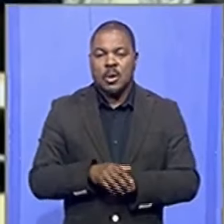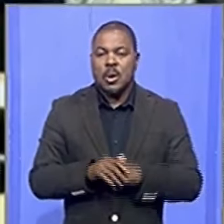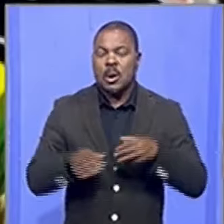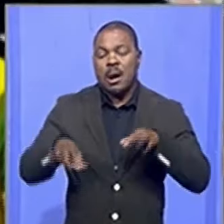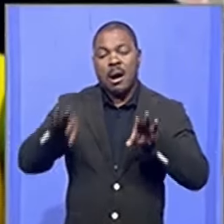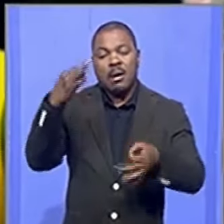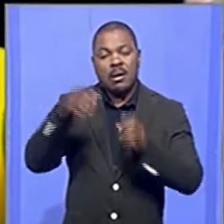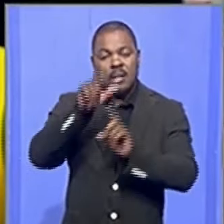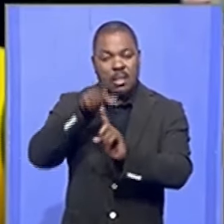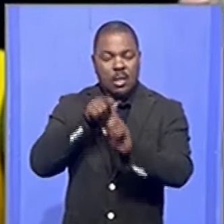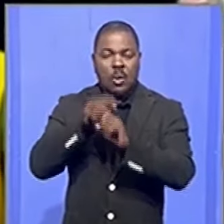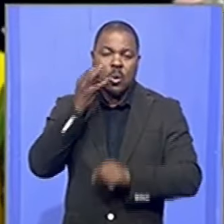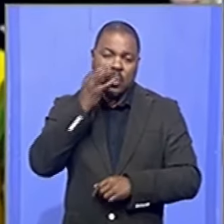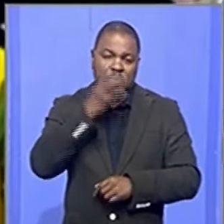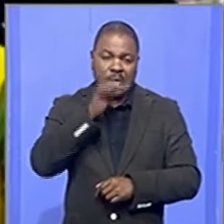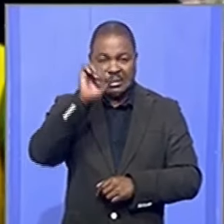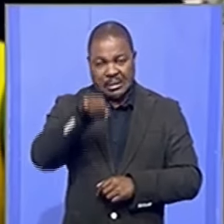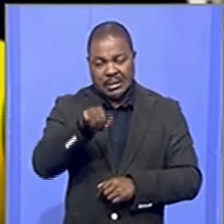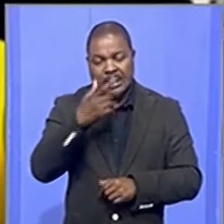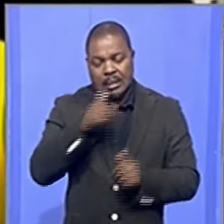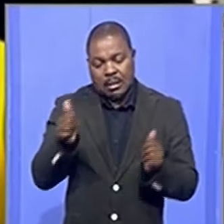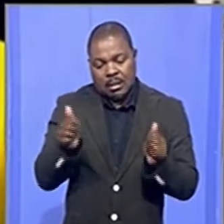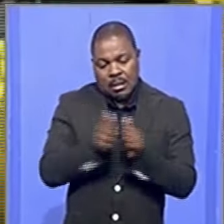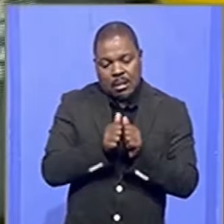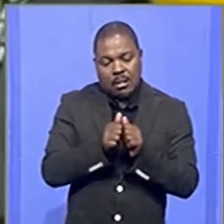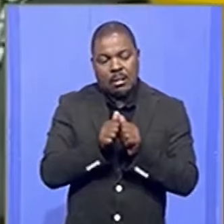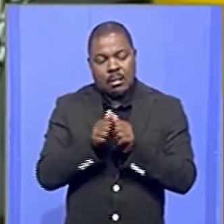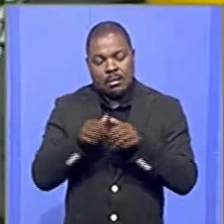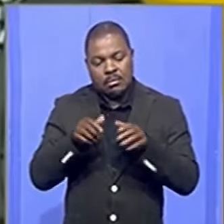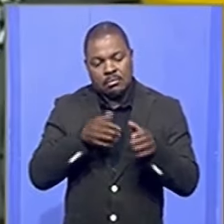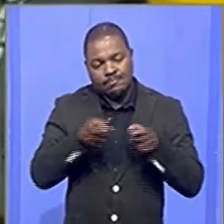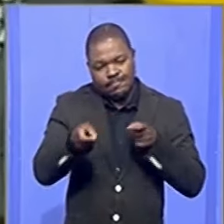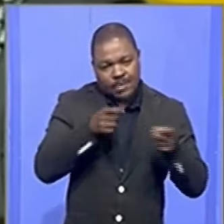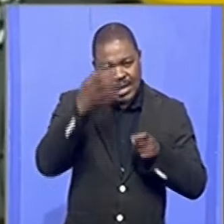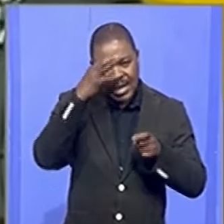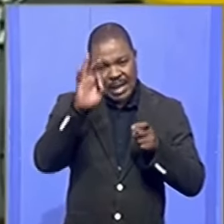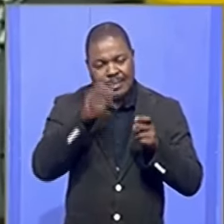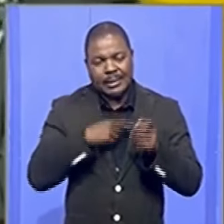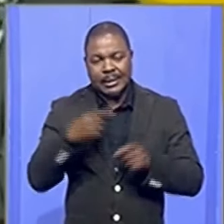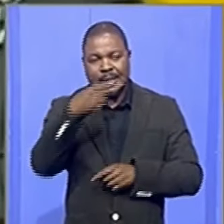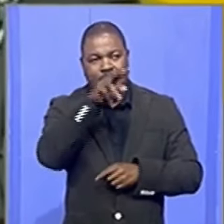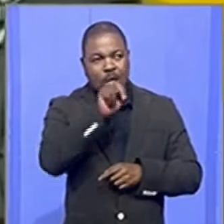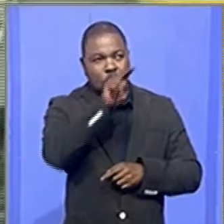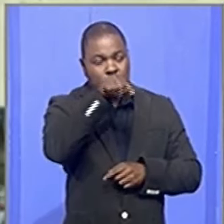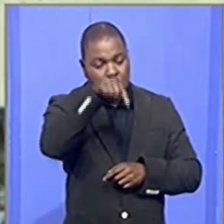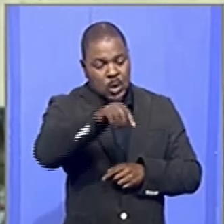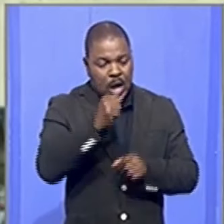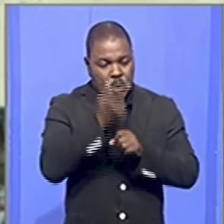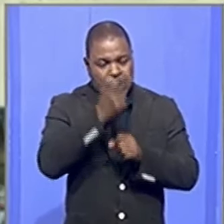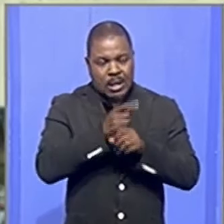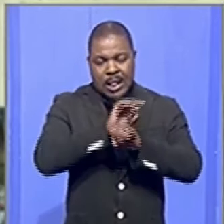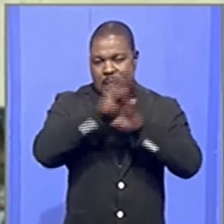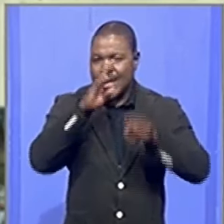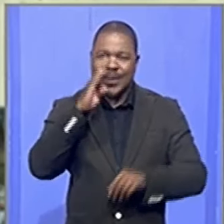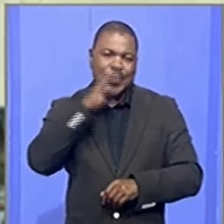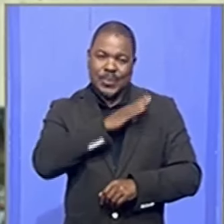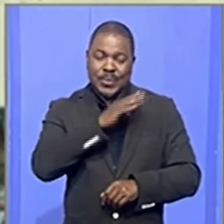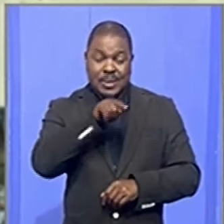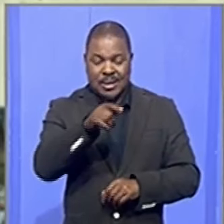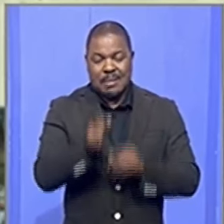a lemosa ka ga dithulaganyo tsa puso tshwaraganelo tse di iseng di tlhagiswe ka tlhamalalo mo GNU mo porofenseng ya Gauteng gore di ka